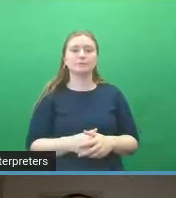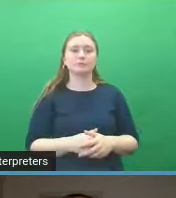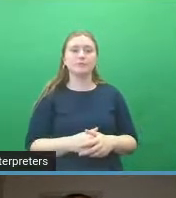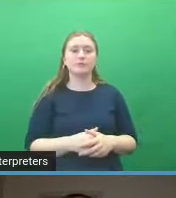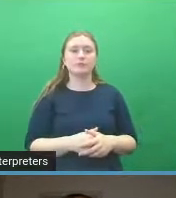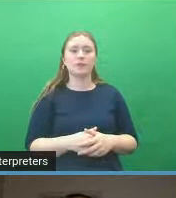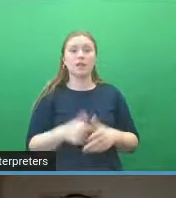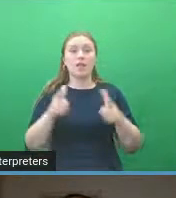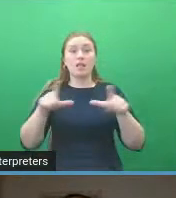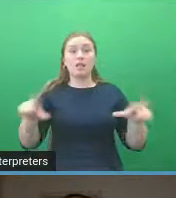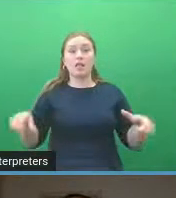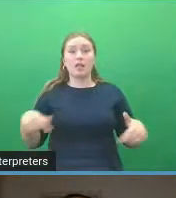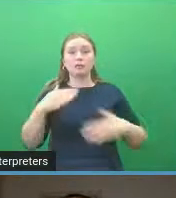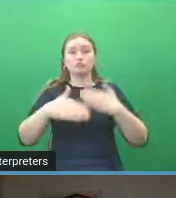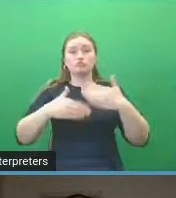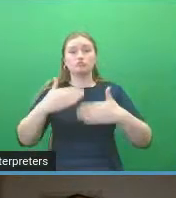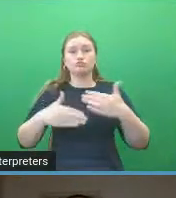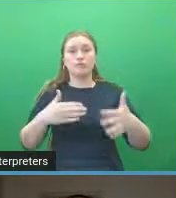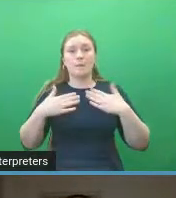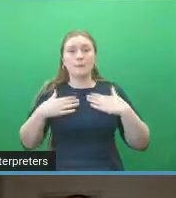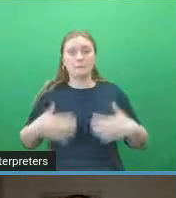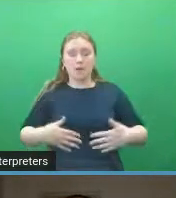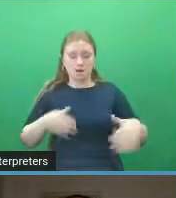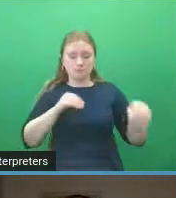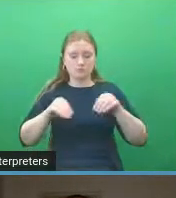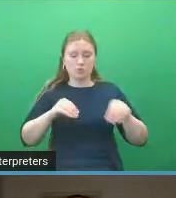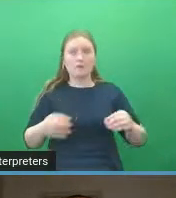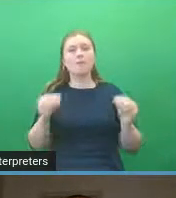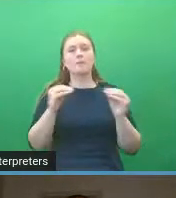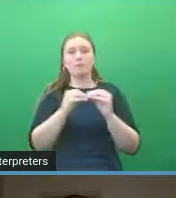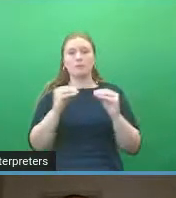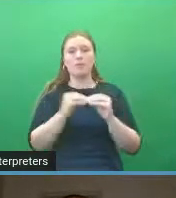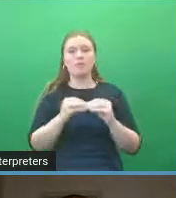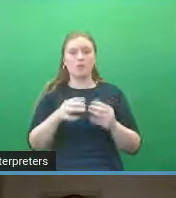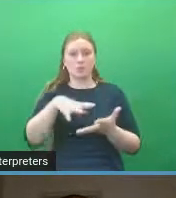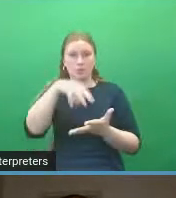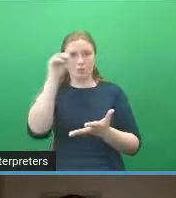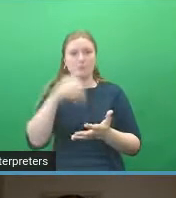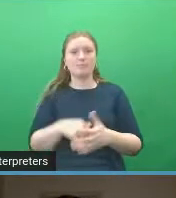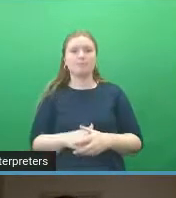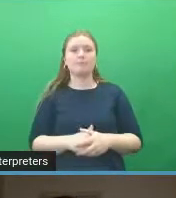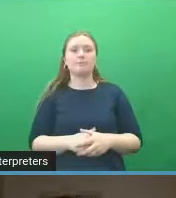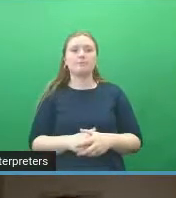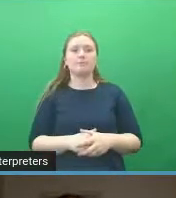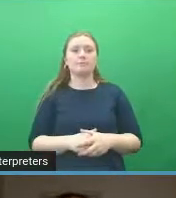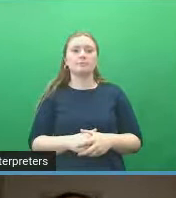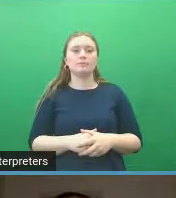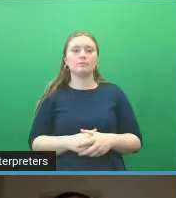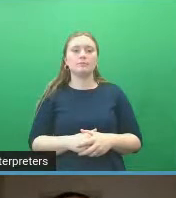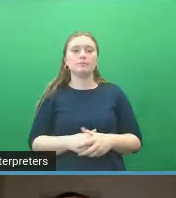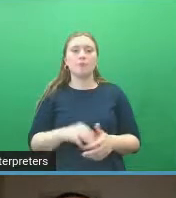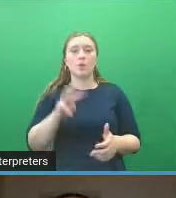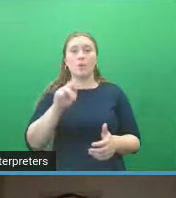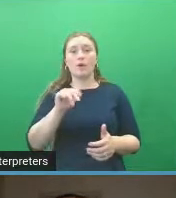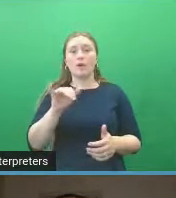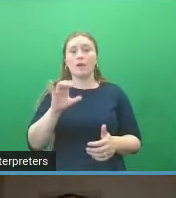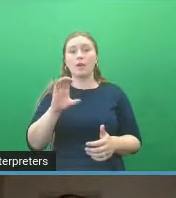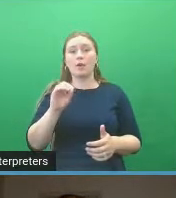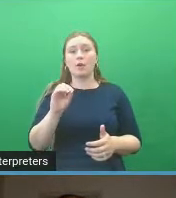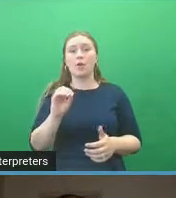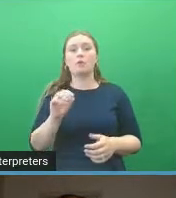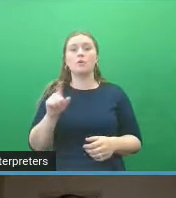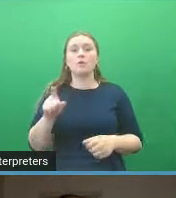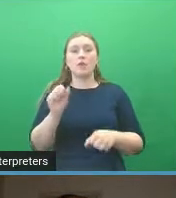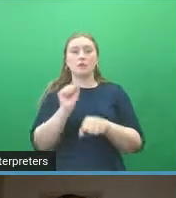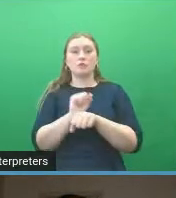language development, learning about body movement, and more. At the Mayborne Museum up the road from me in Waco, they created the